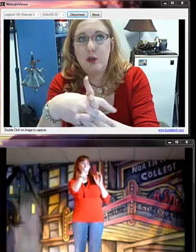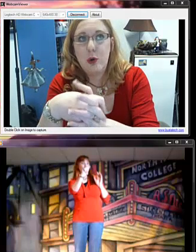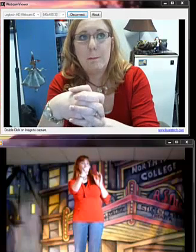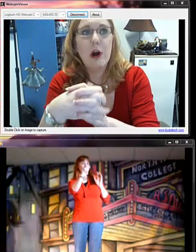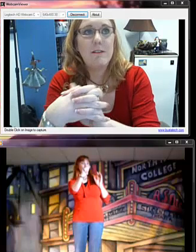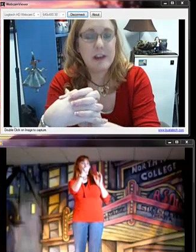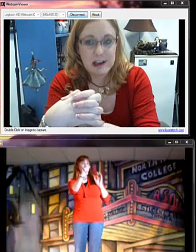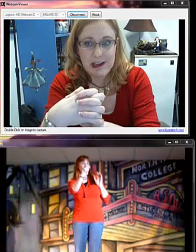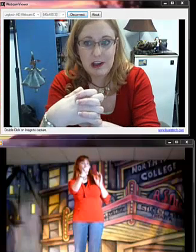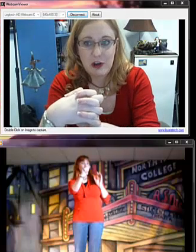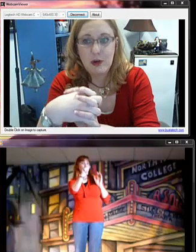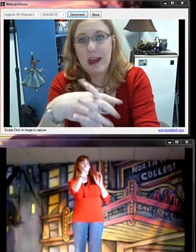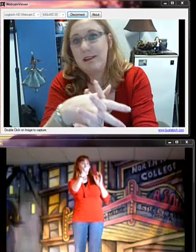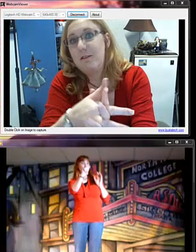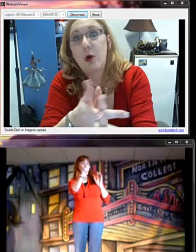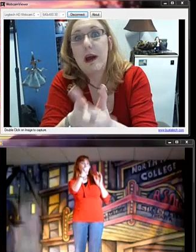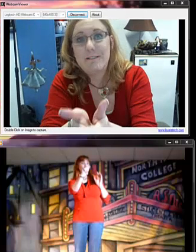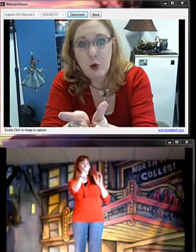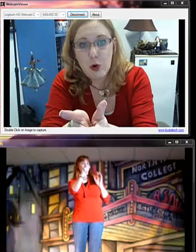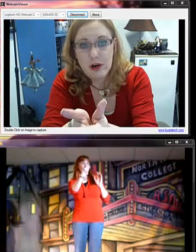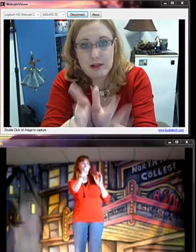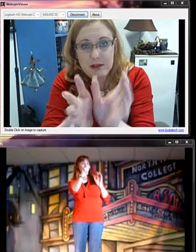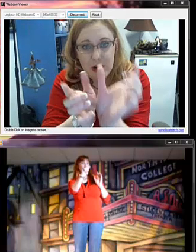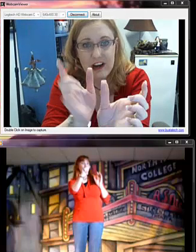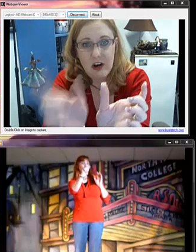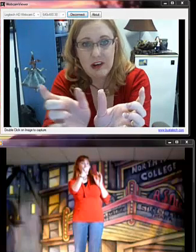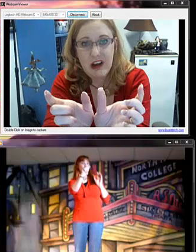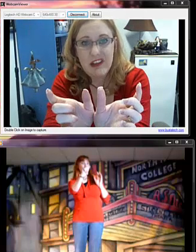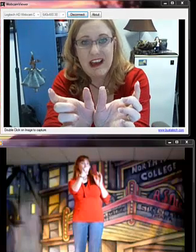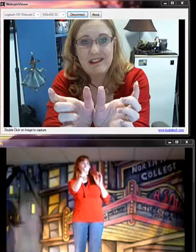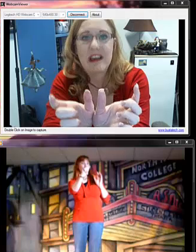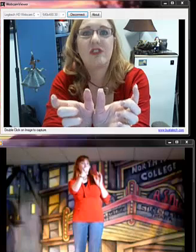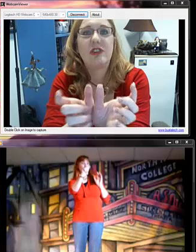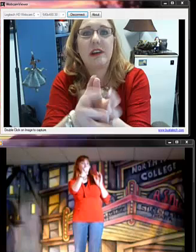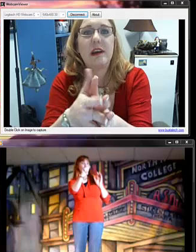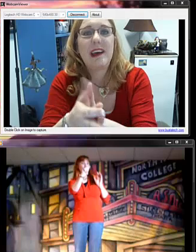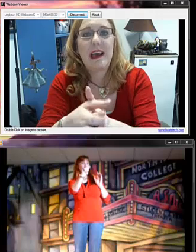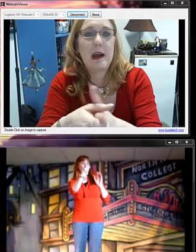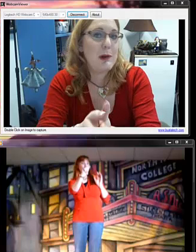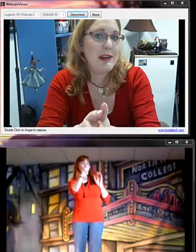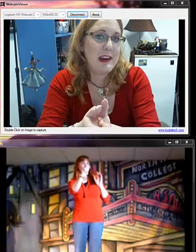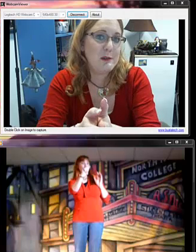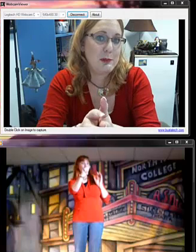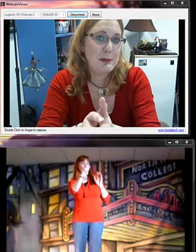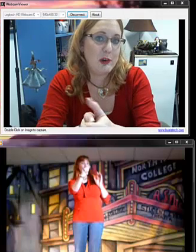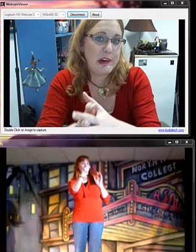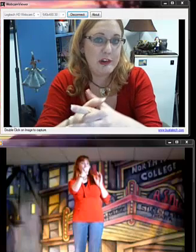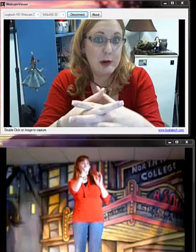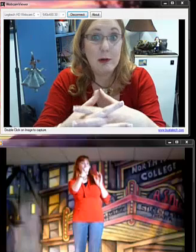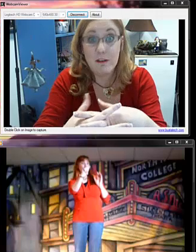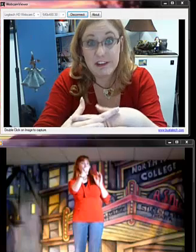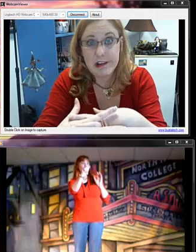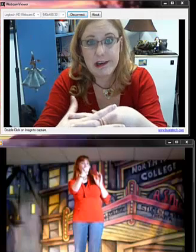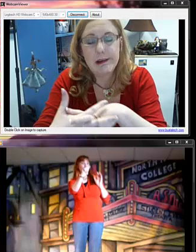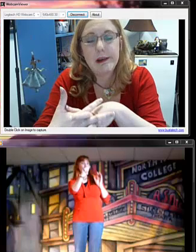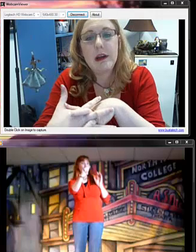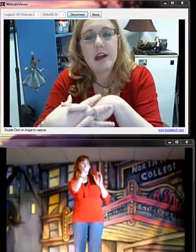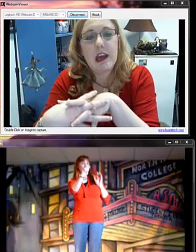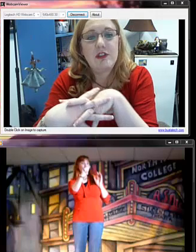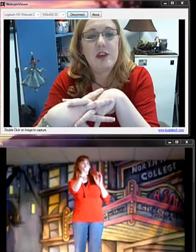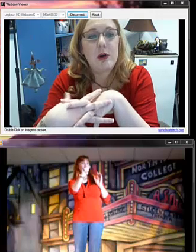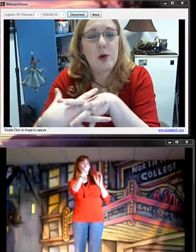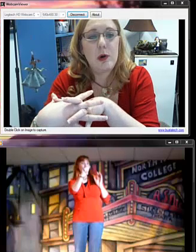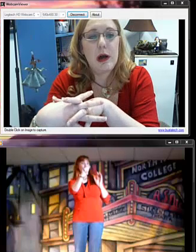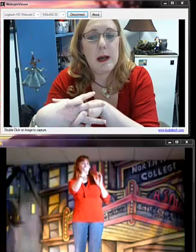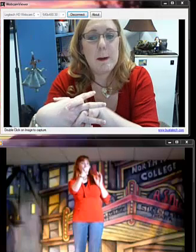if you do it perfectly, you get a 4 out of 4. Right on that section. And how many times are people going to do it perfectly?